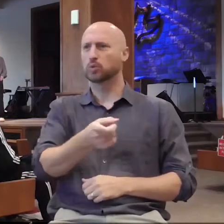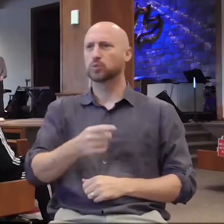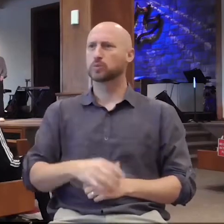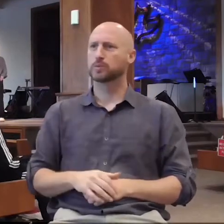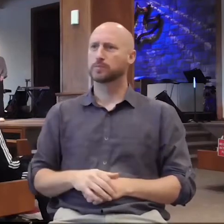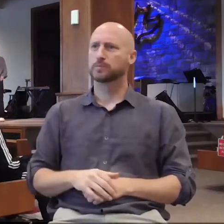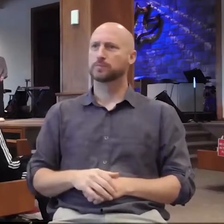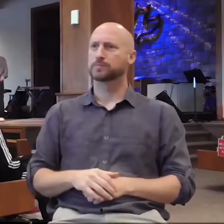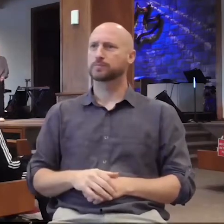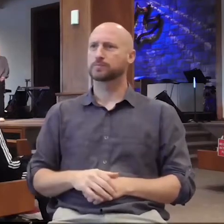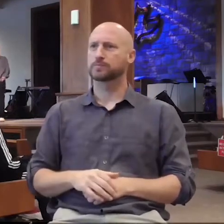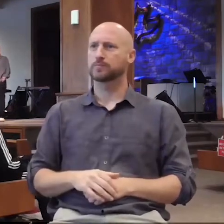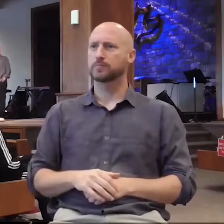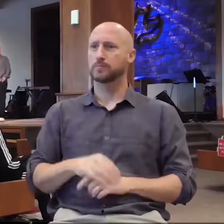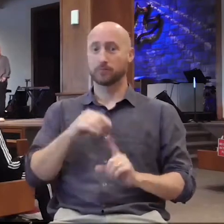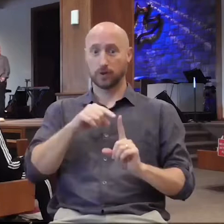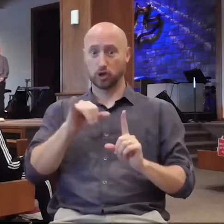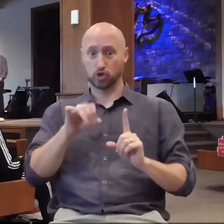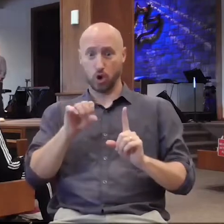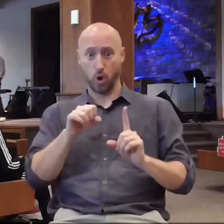Joe, big shot.